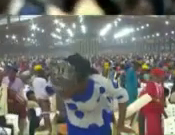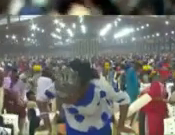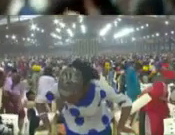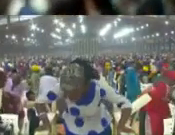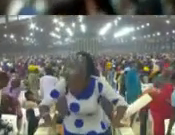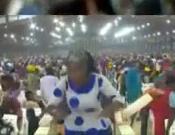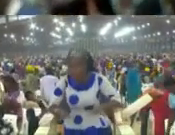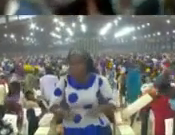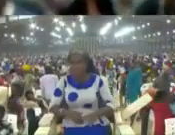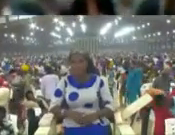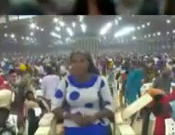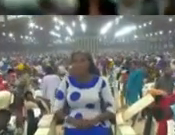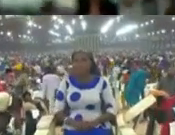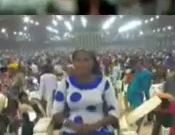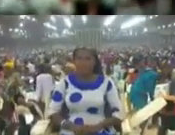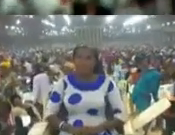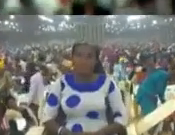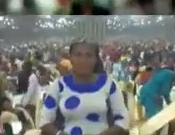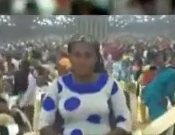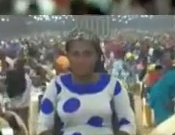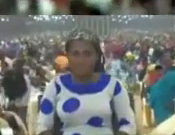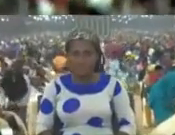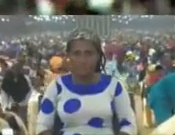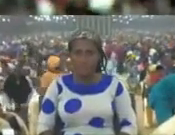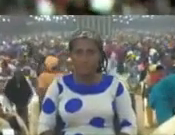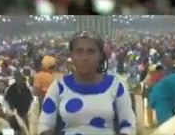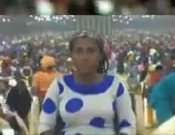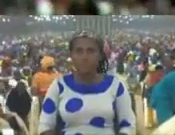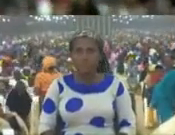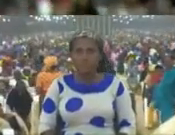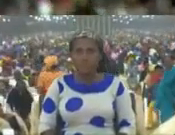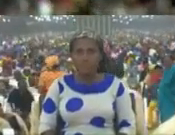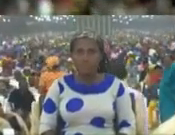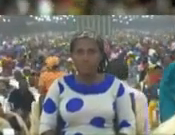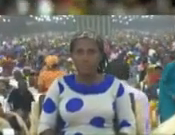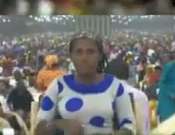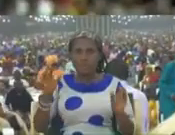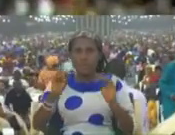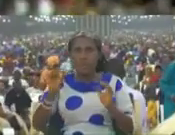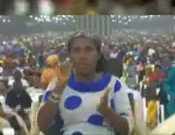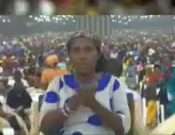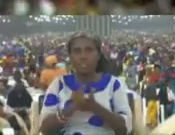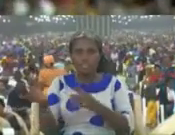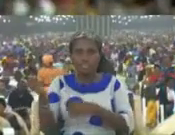Oh, that day I saw an old man weep.